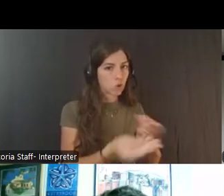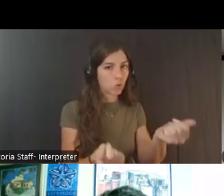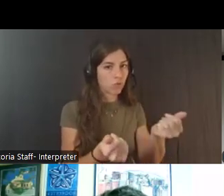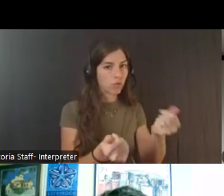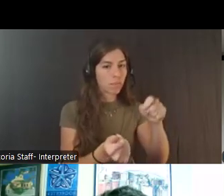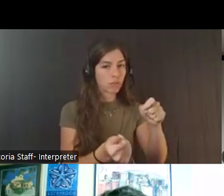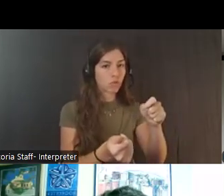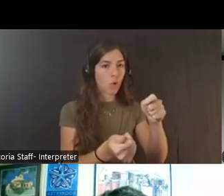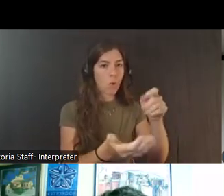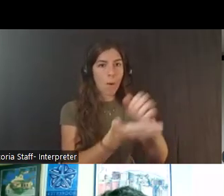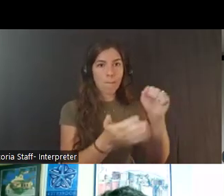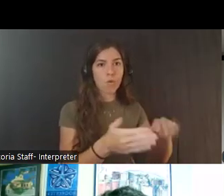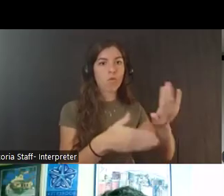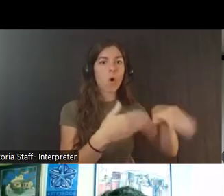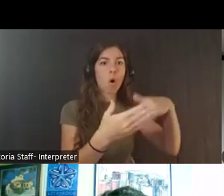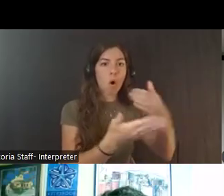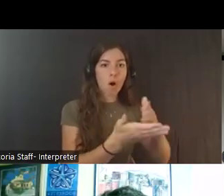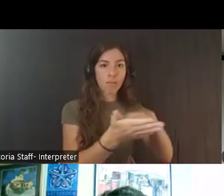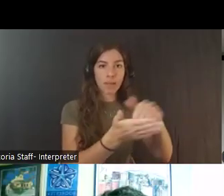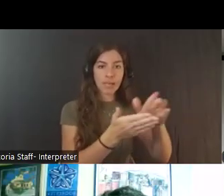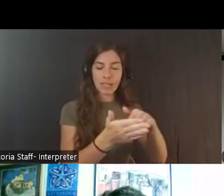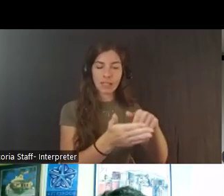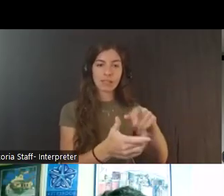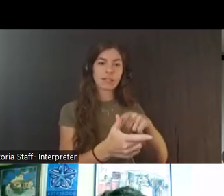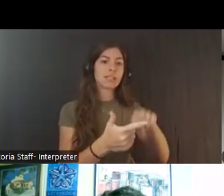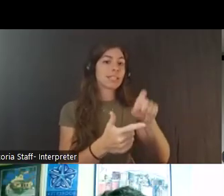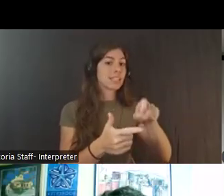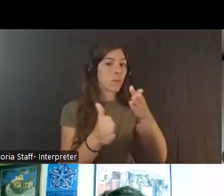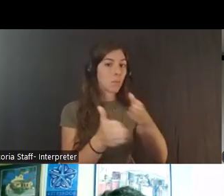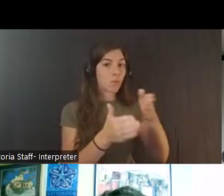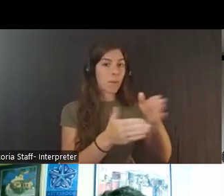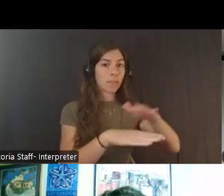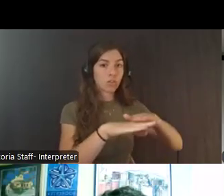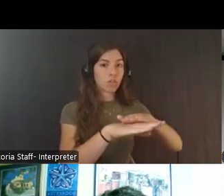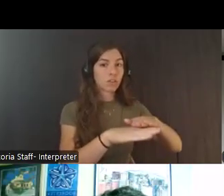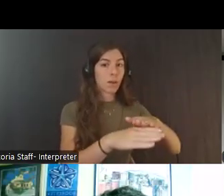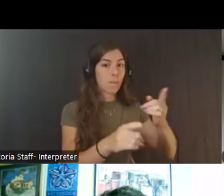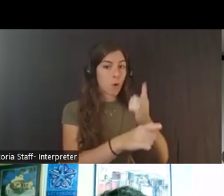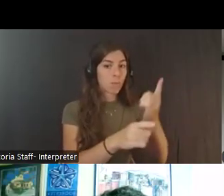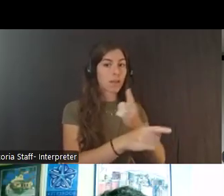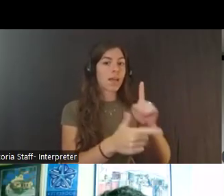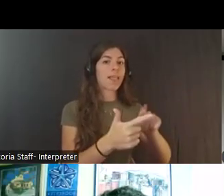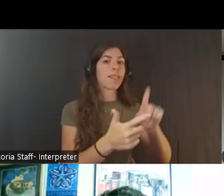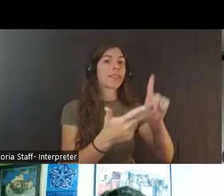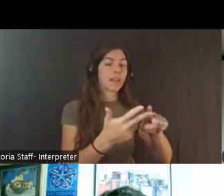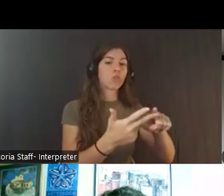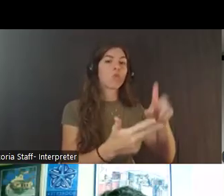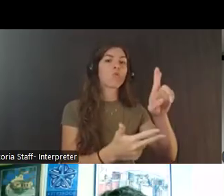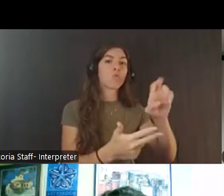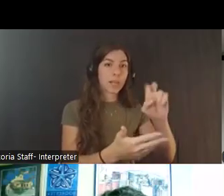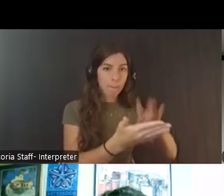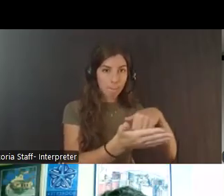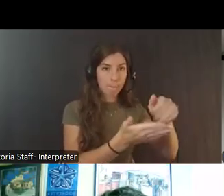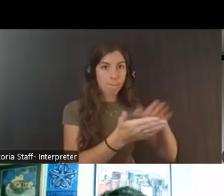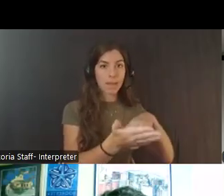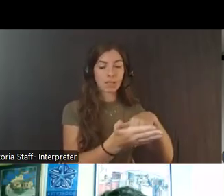to remove all of that paint. You need to prep the surface in the right way and then repaint a mural on it. Maybe not even necessarily